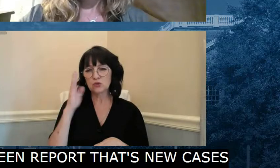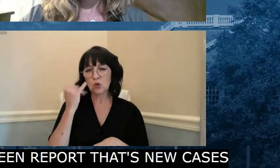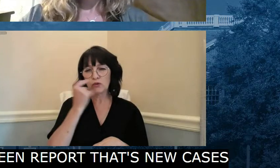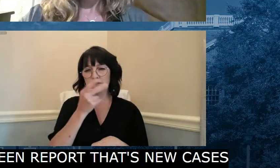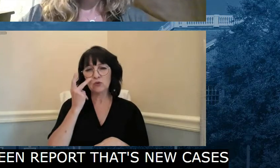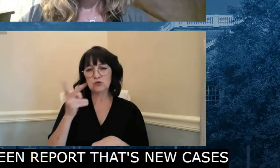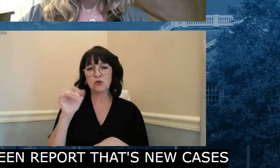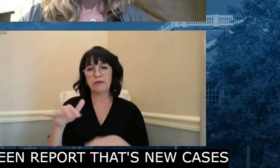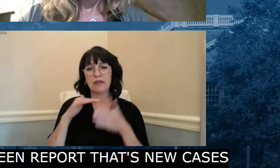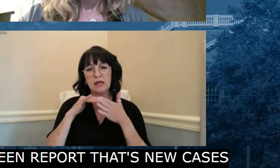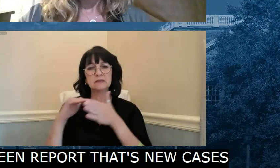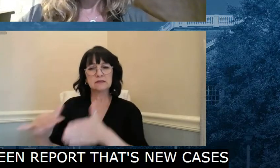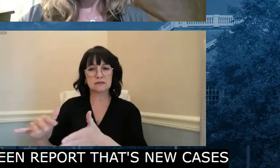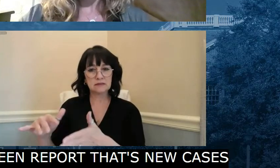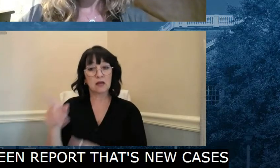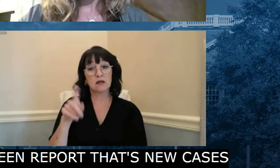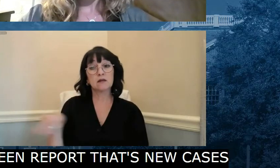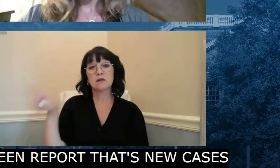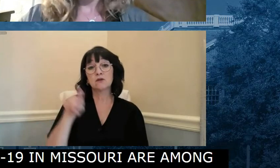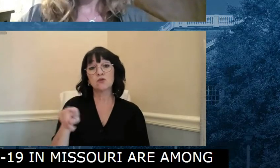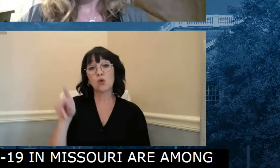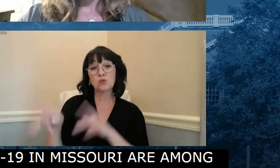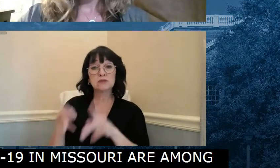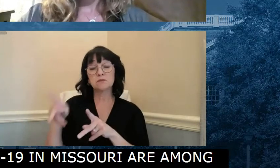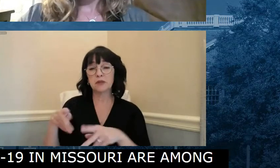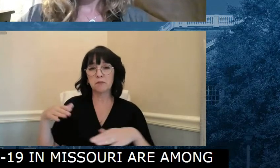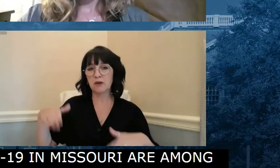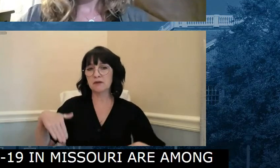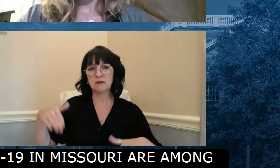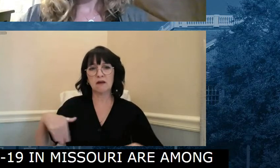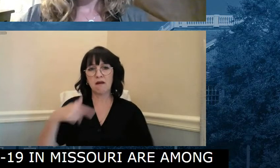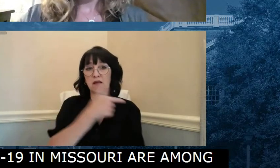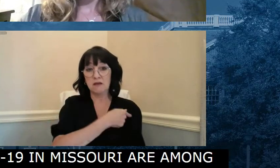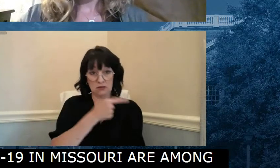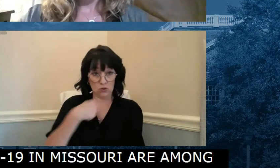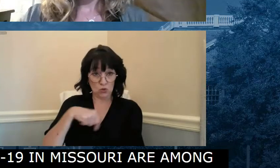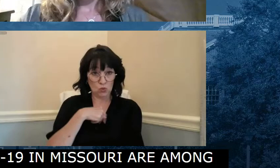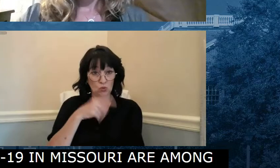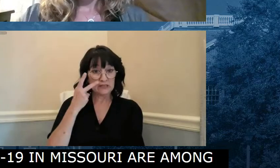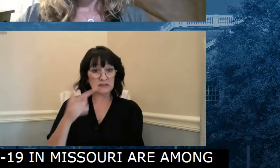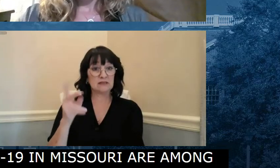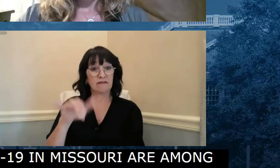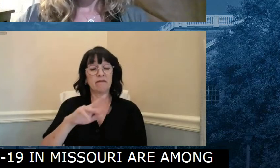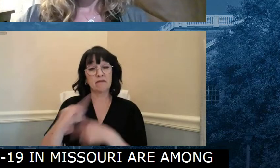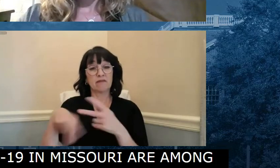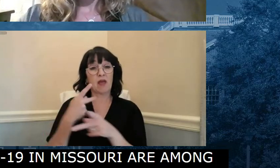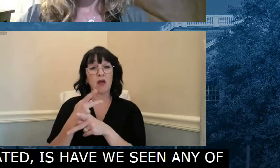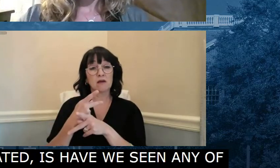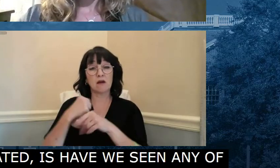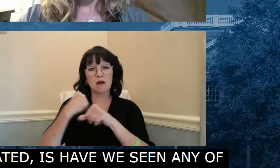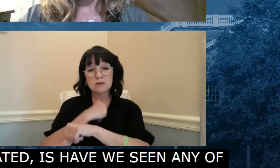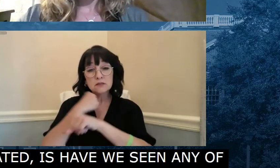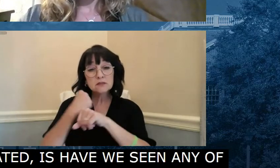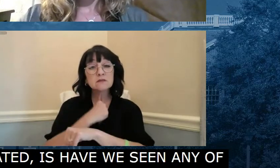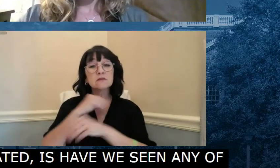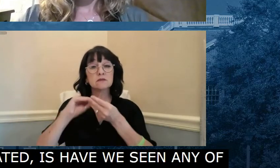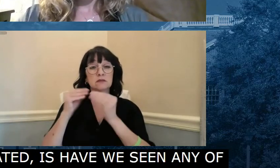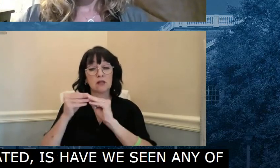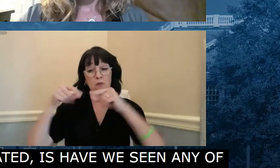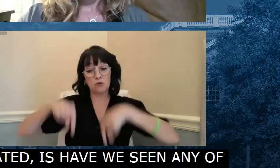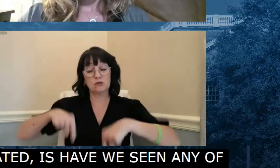among people who have not been vaccinated. Have we seen any of that kind of data in Delaware about severe cases or deaths due to